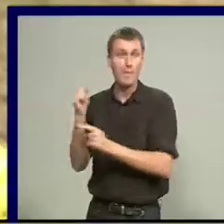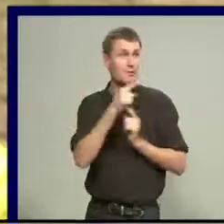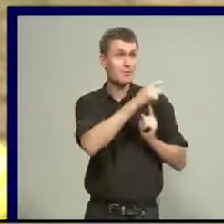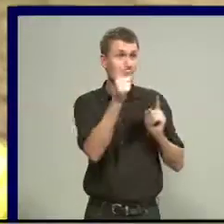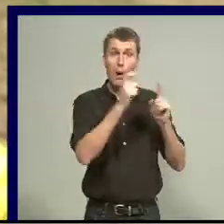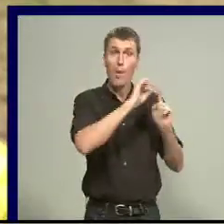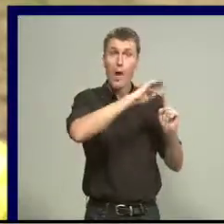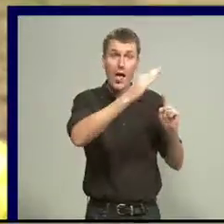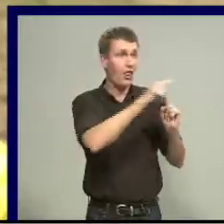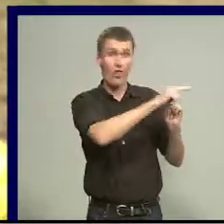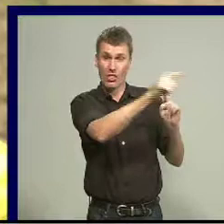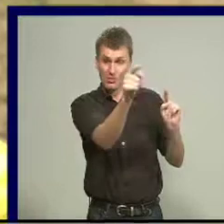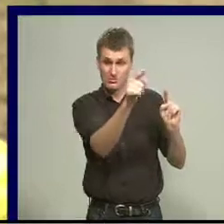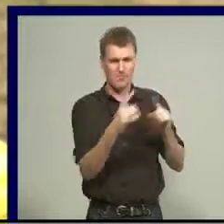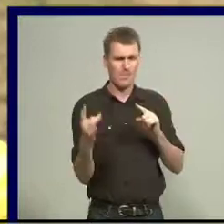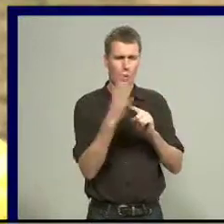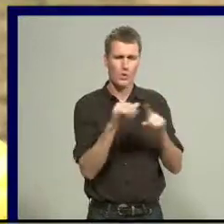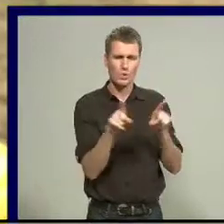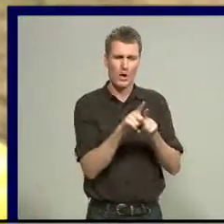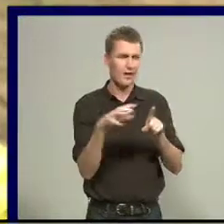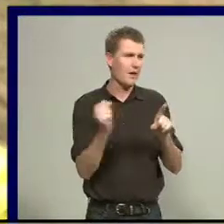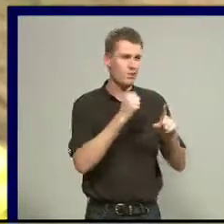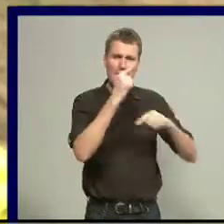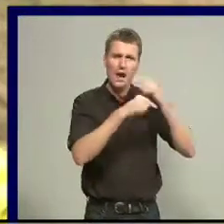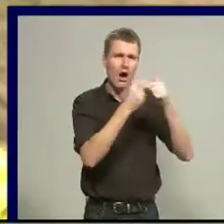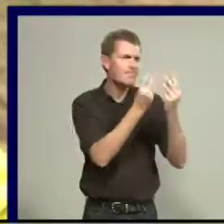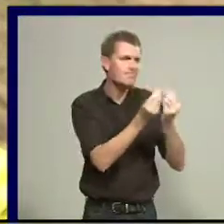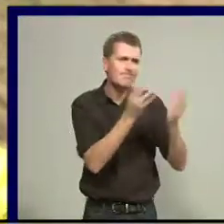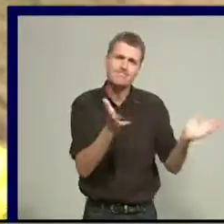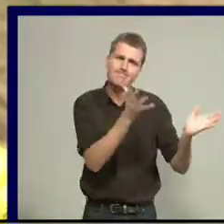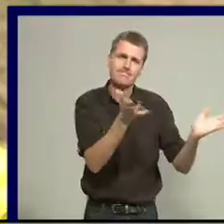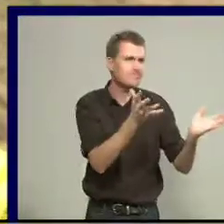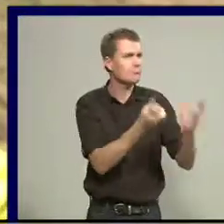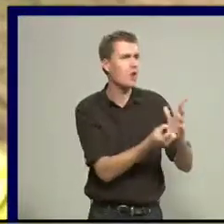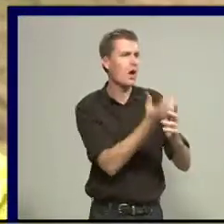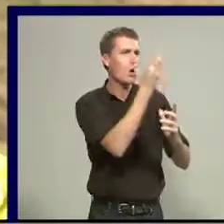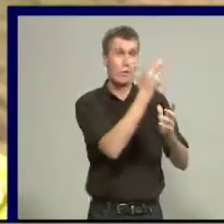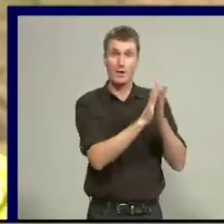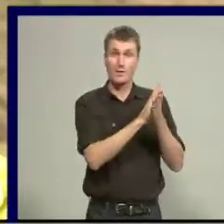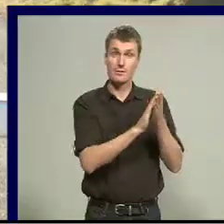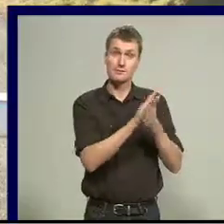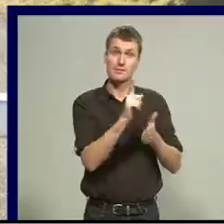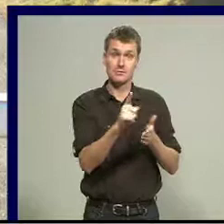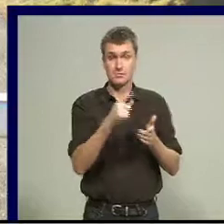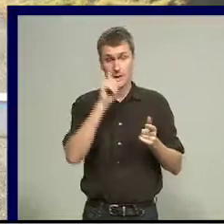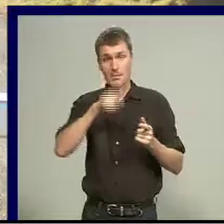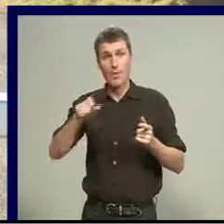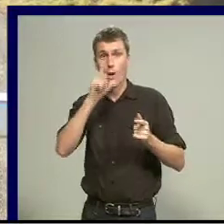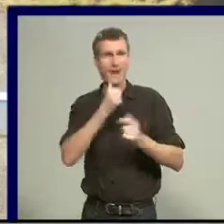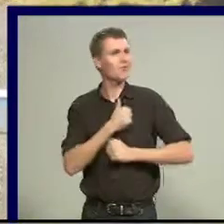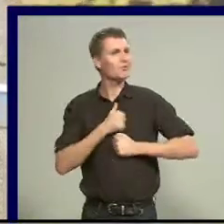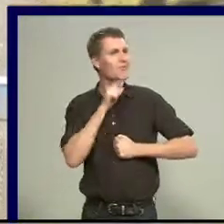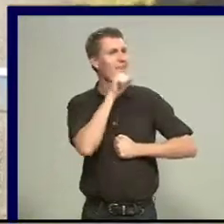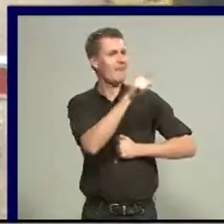think are really important, and we need to continue to make sure we look after them and grow them so people can really enjoy part of Christchurch, which really, I think,